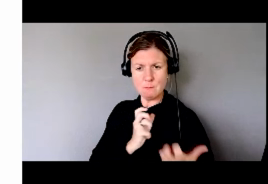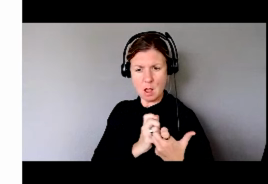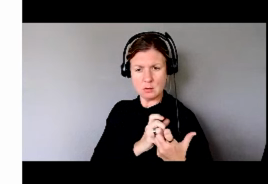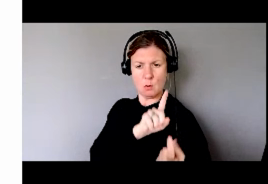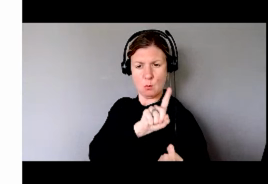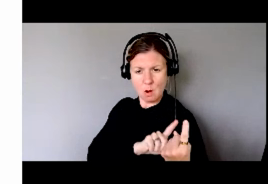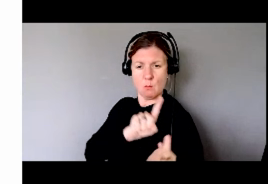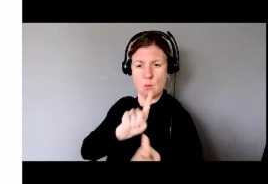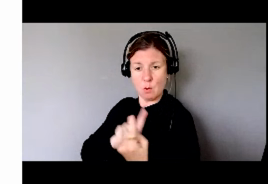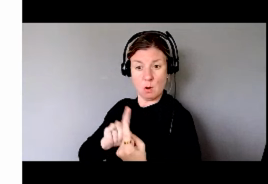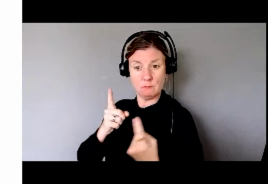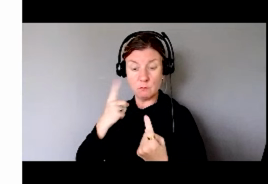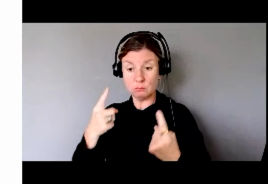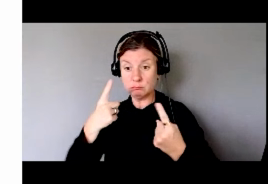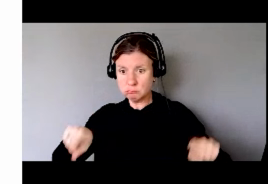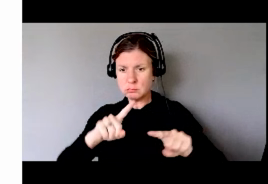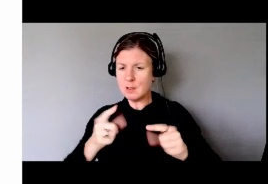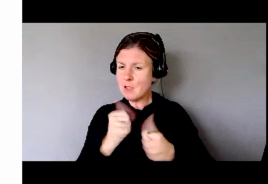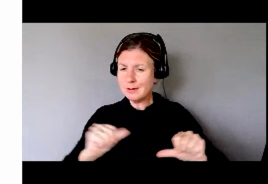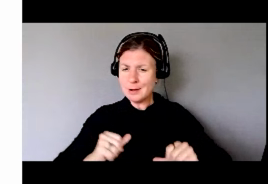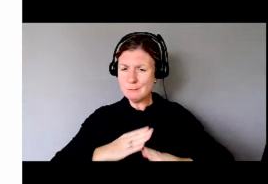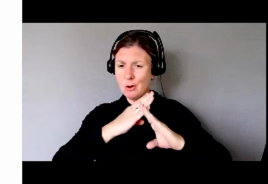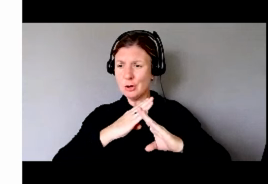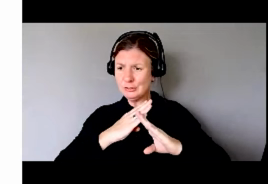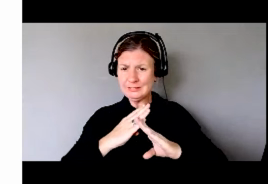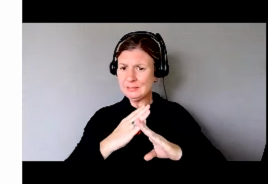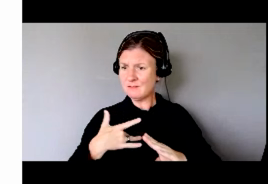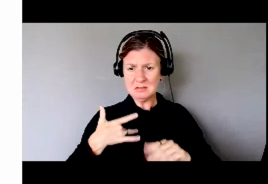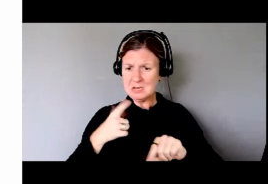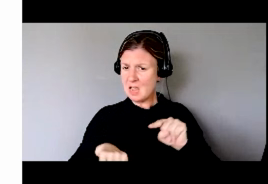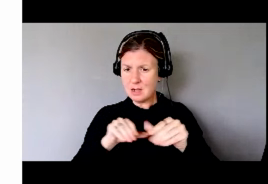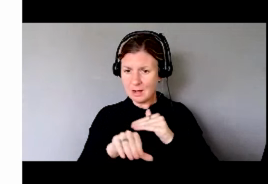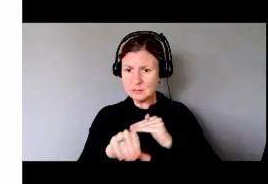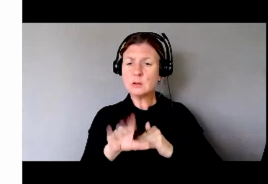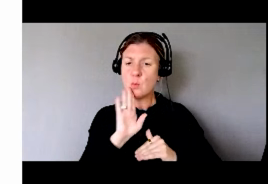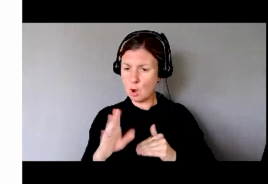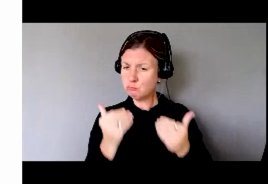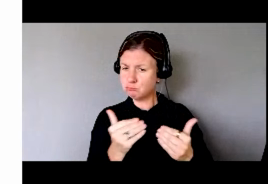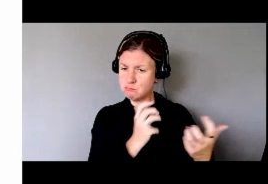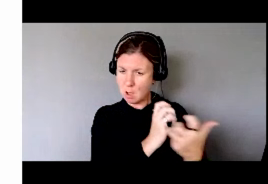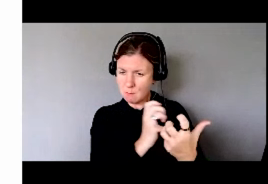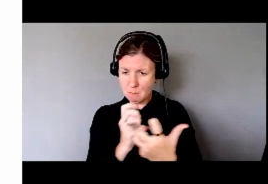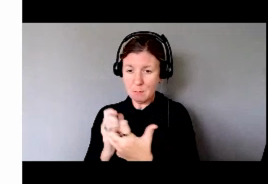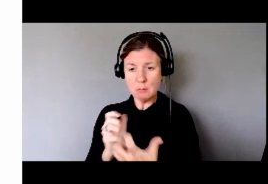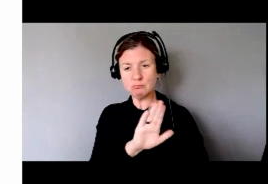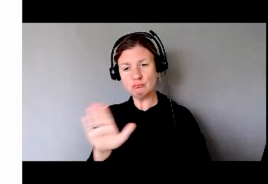to access to develop accommodations that suit their unique abilities and